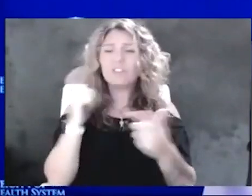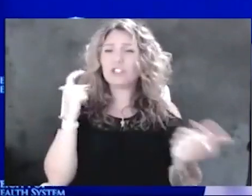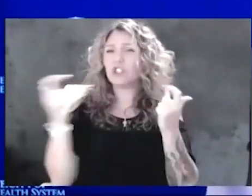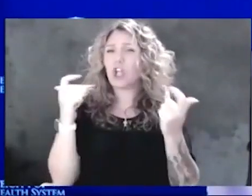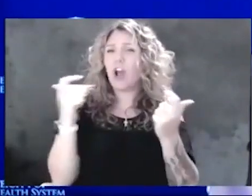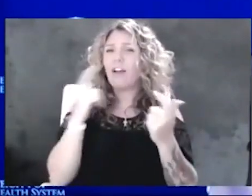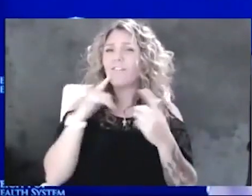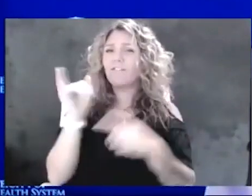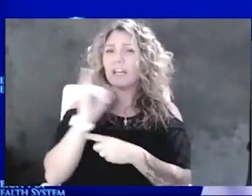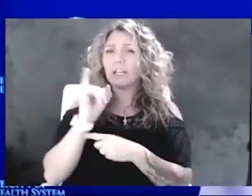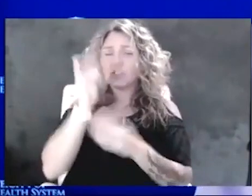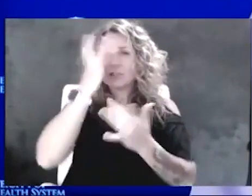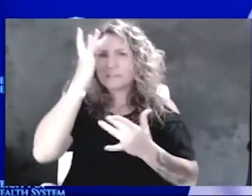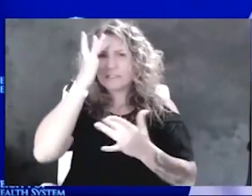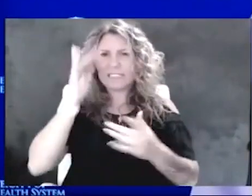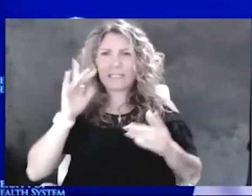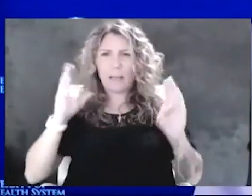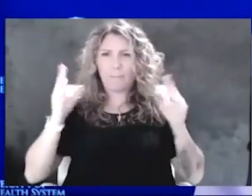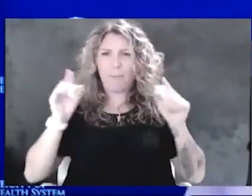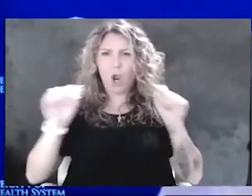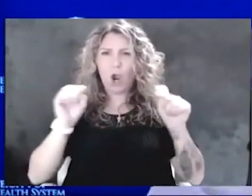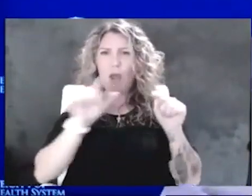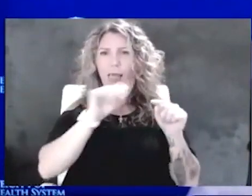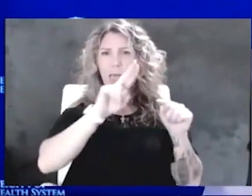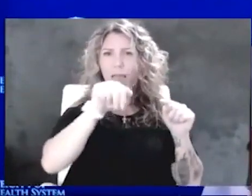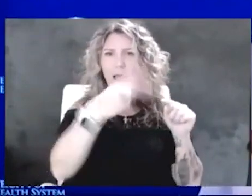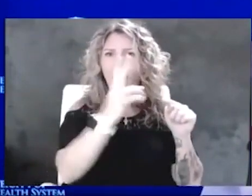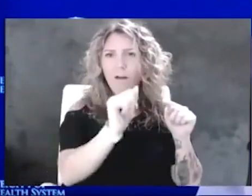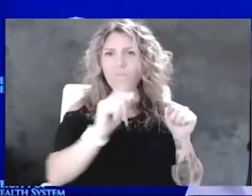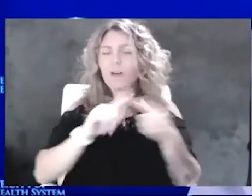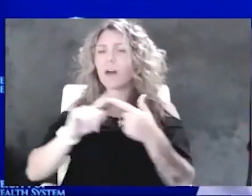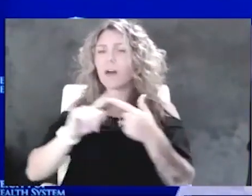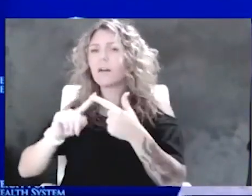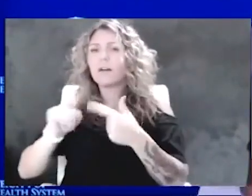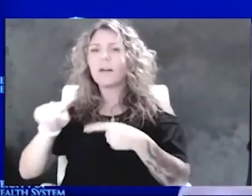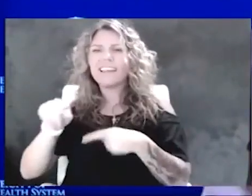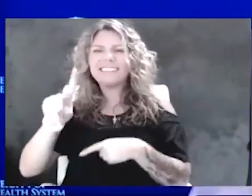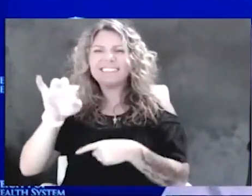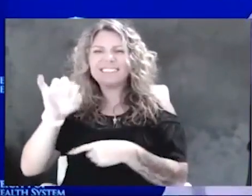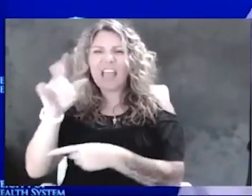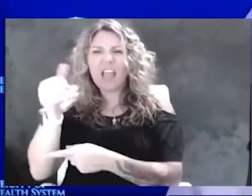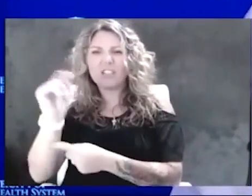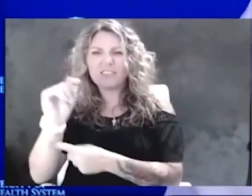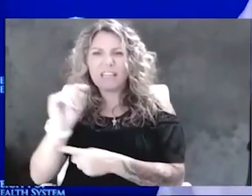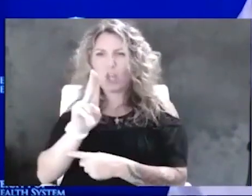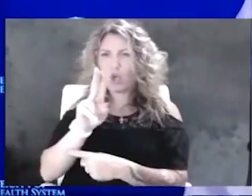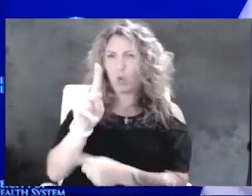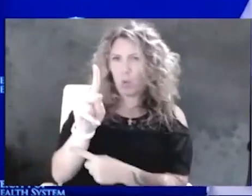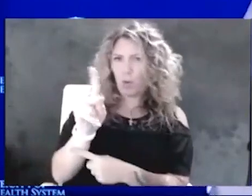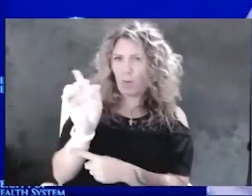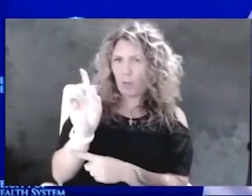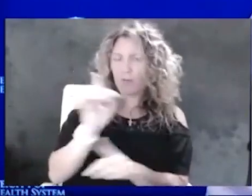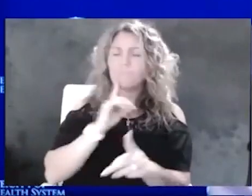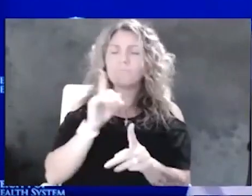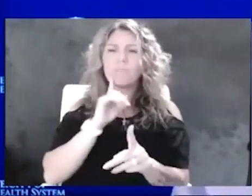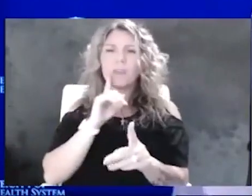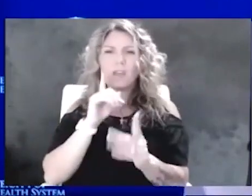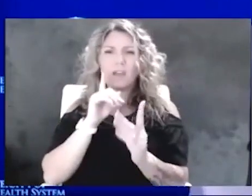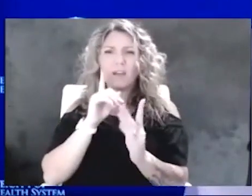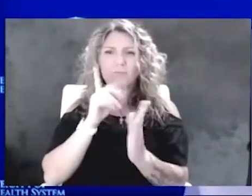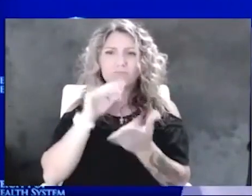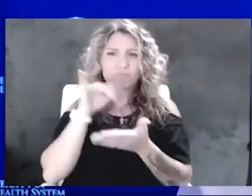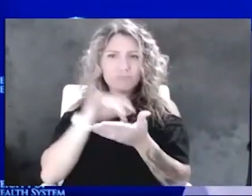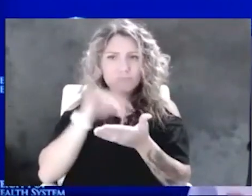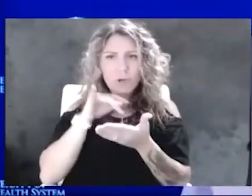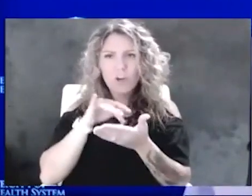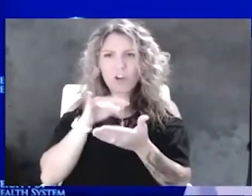and delta infections in the UK, looking at, I believe, more than 40,000 patients of alpha and delta